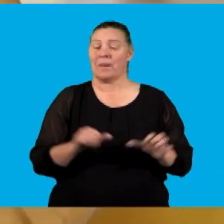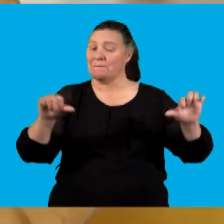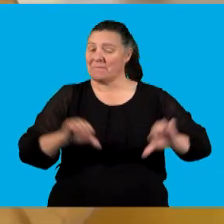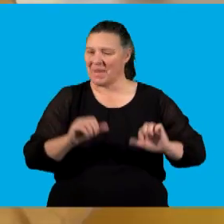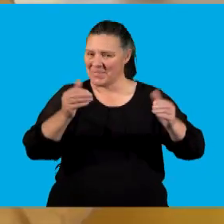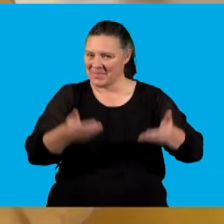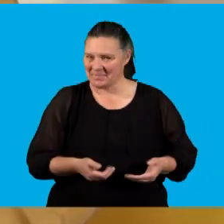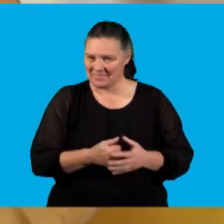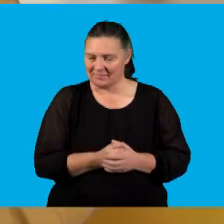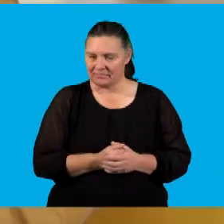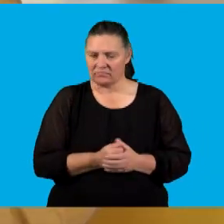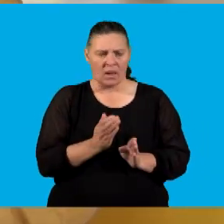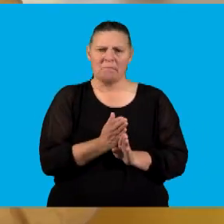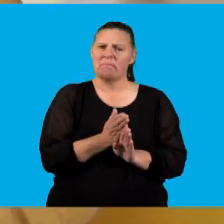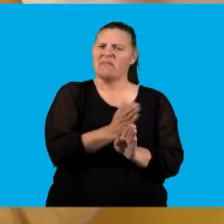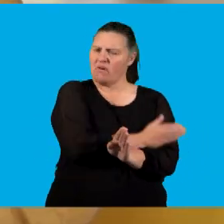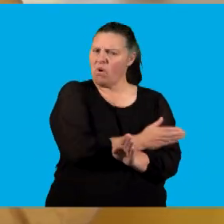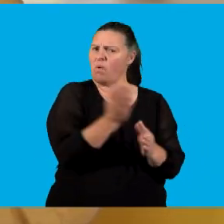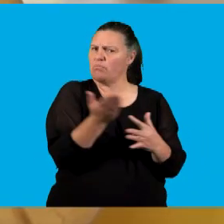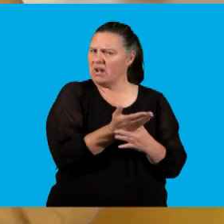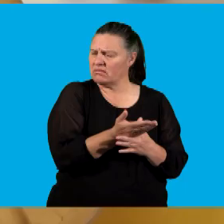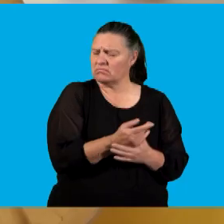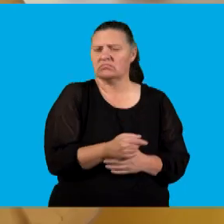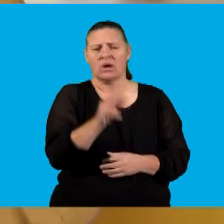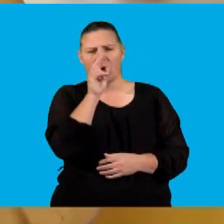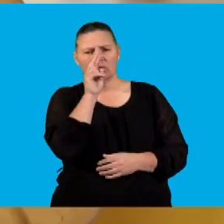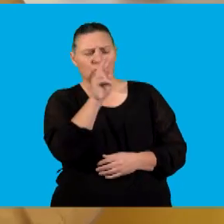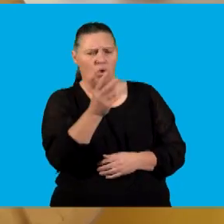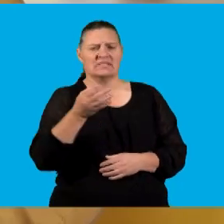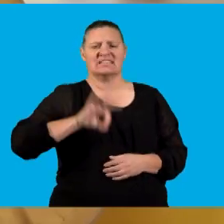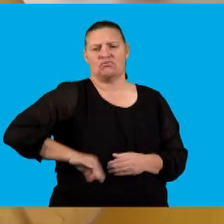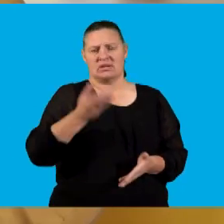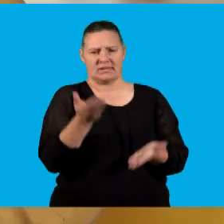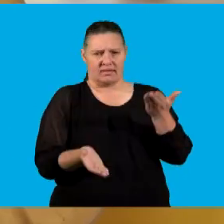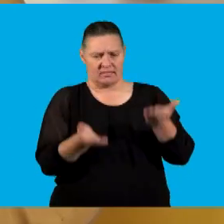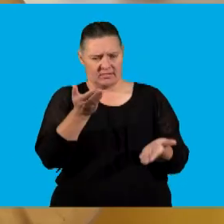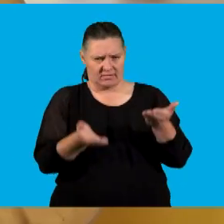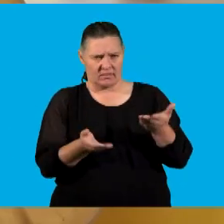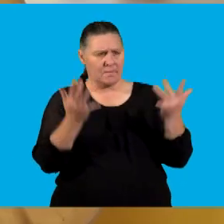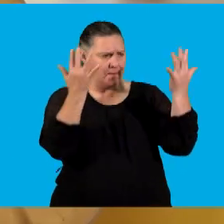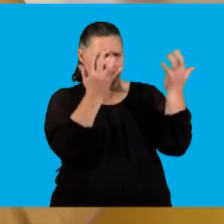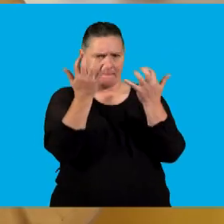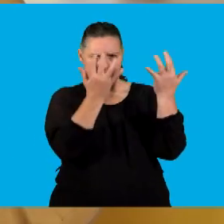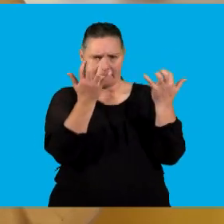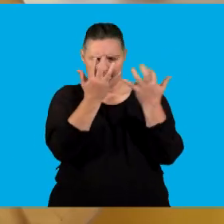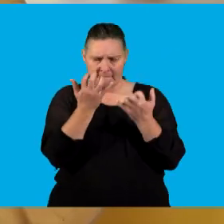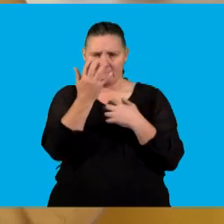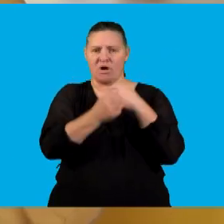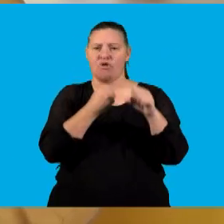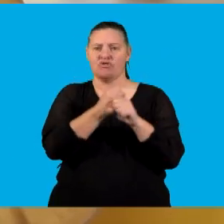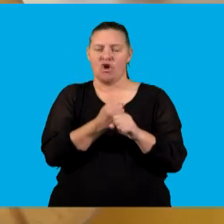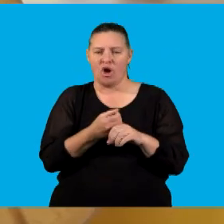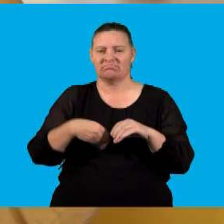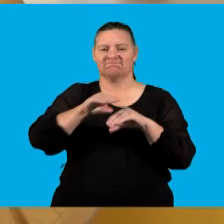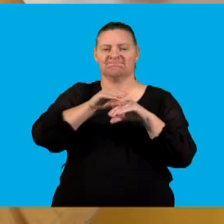Welcome back, dear learners. Before the ad break, we spoke about the salary scale and were able to calculate annual